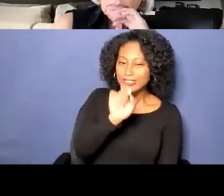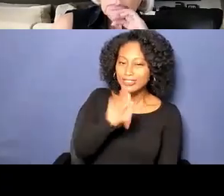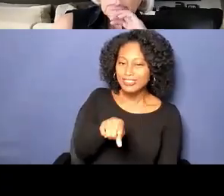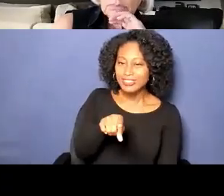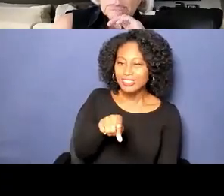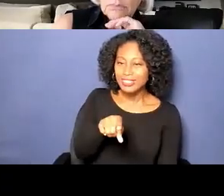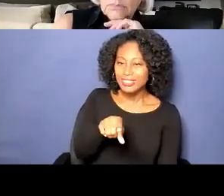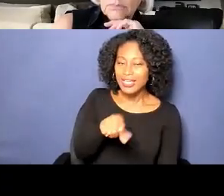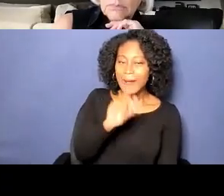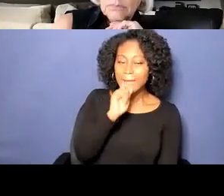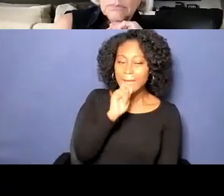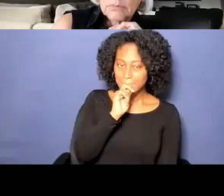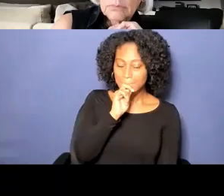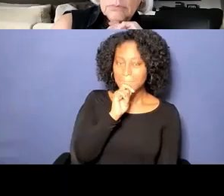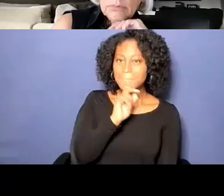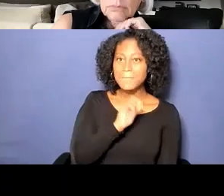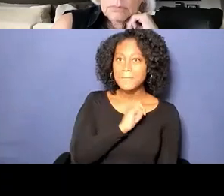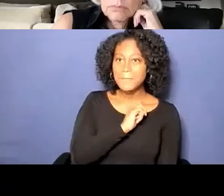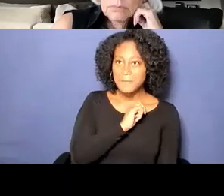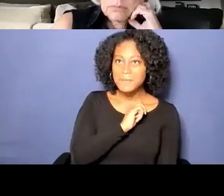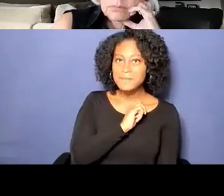direct a question.